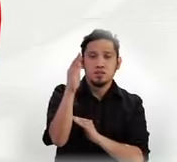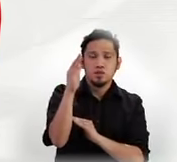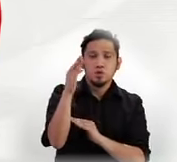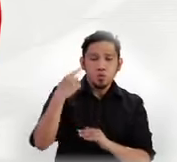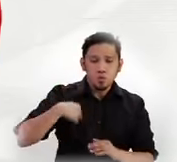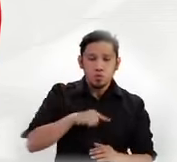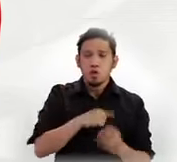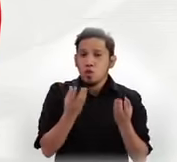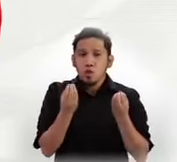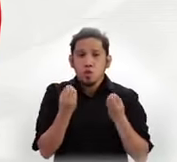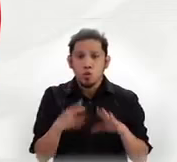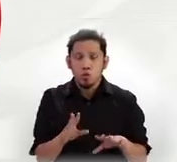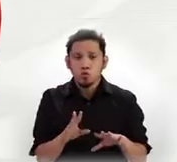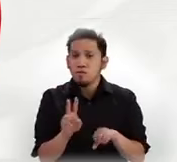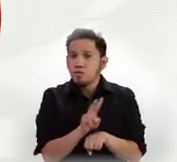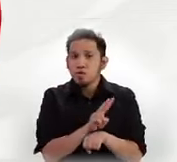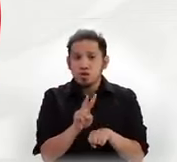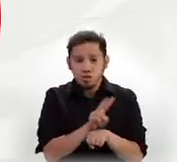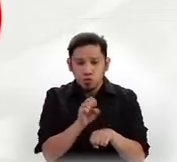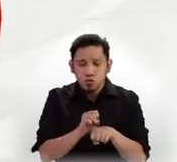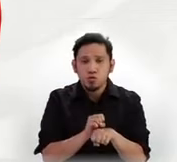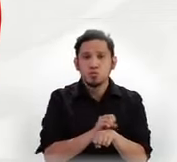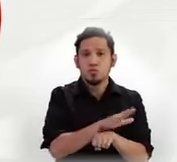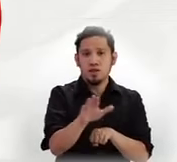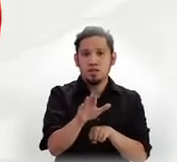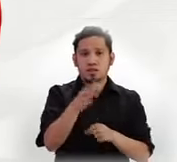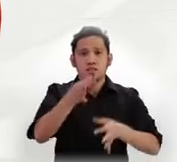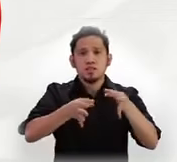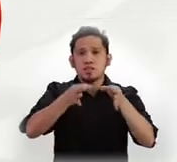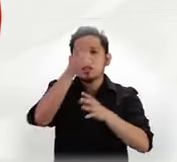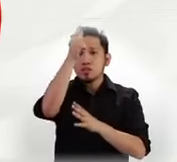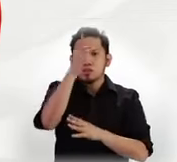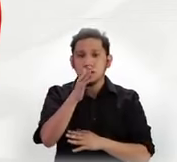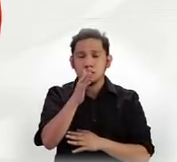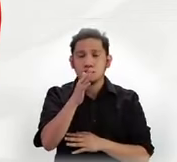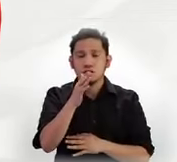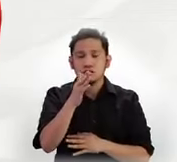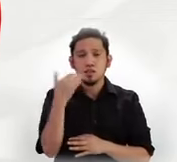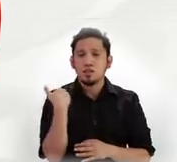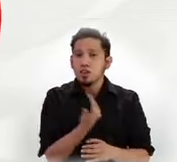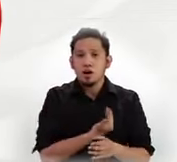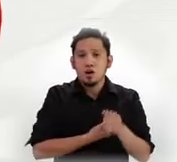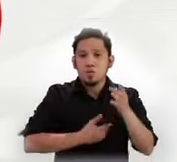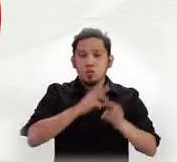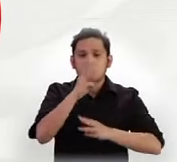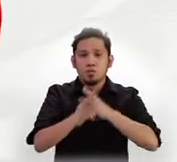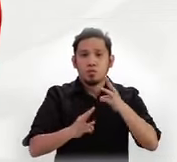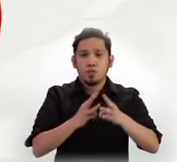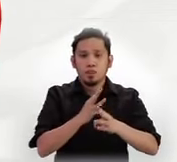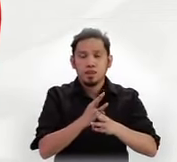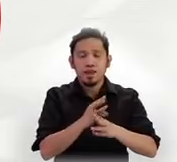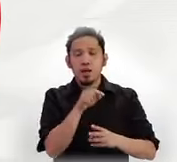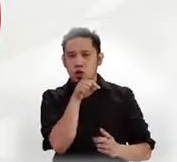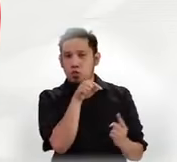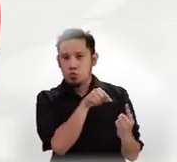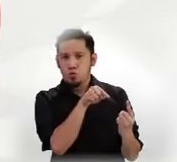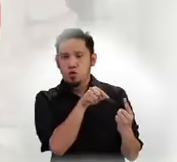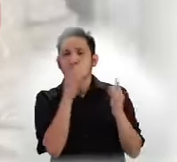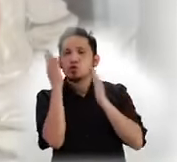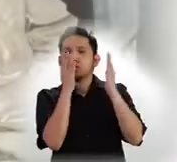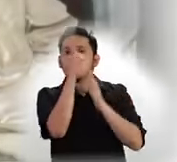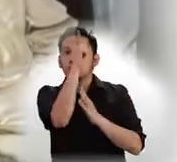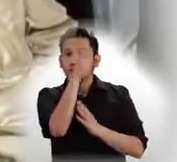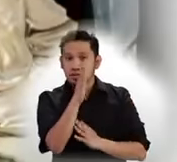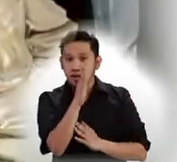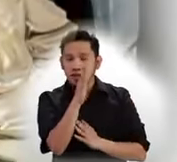our basic vocation of spreading the justice of God in our world. And this servant of God